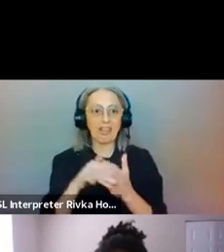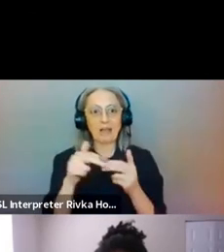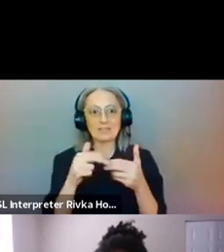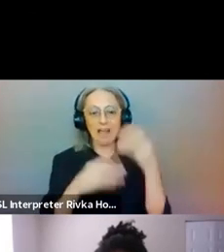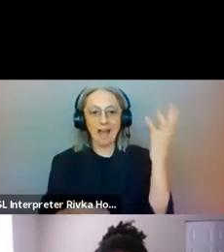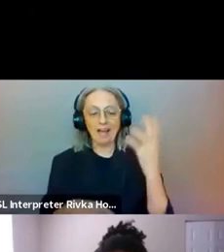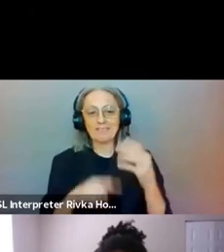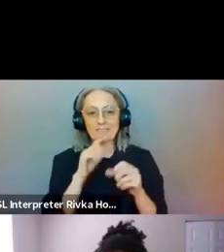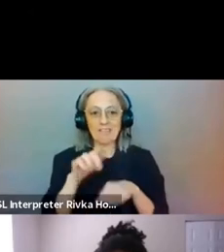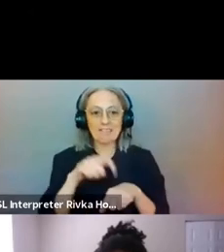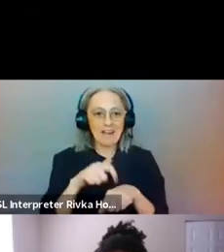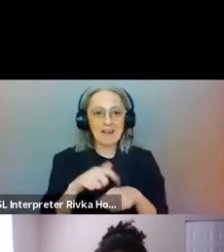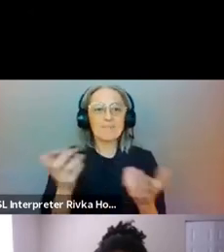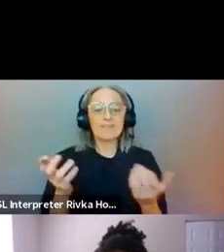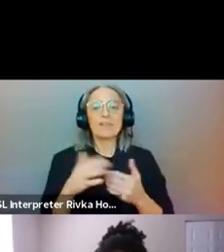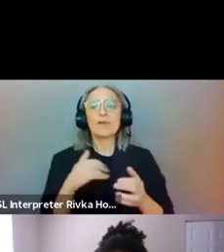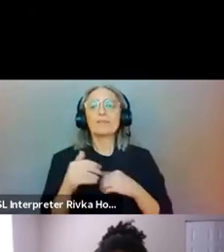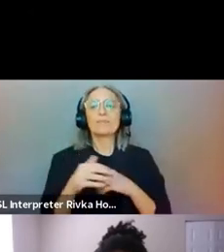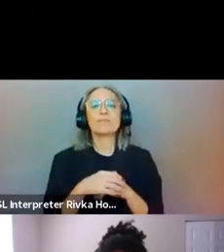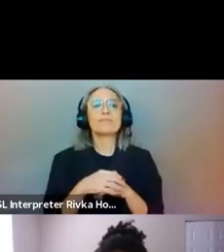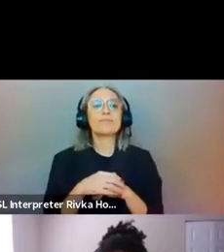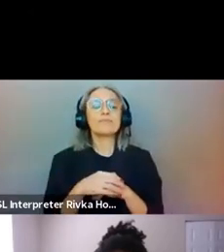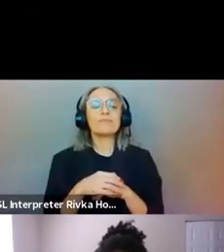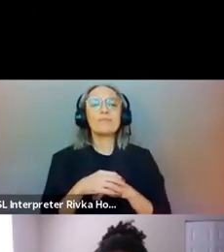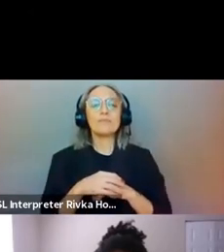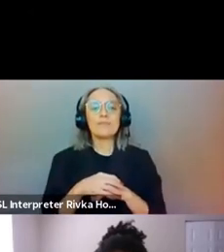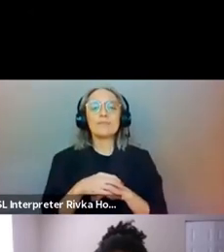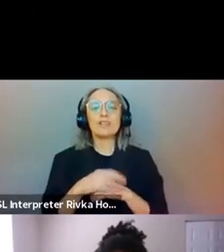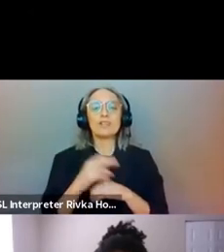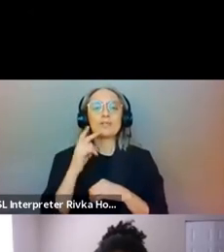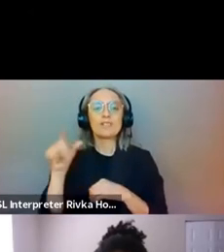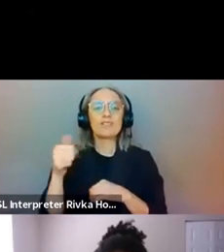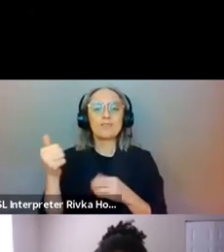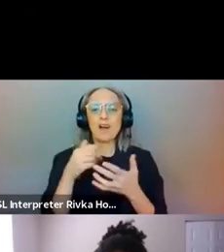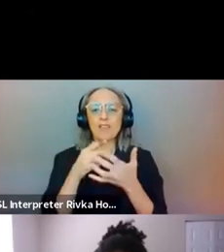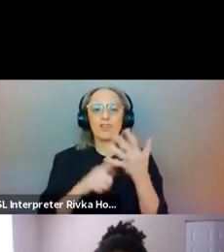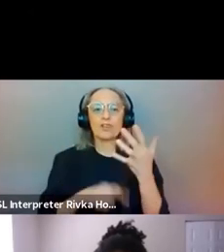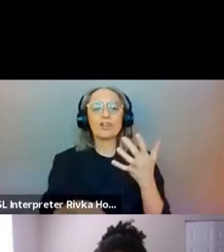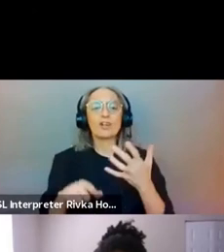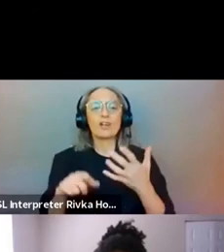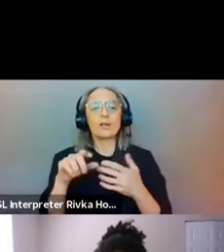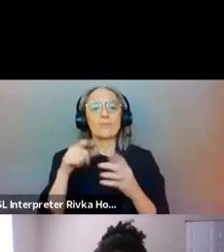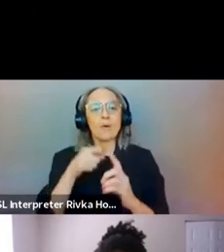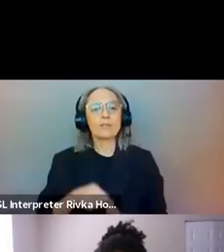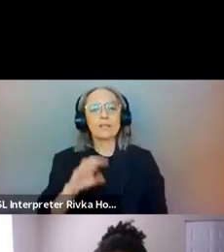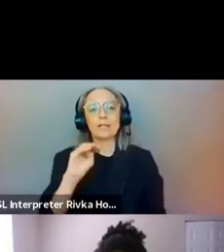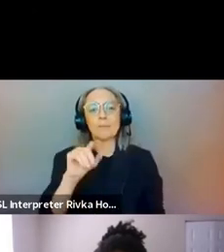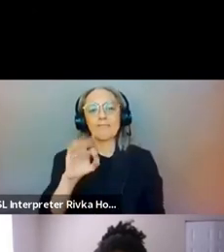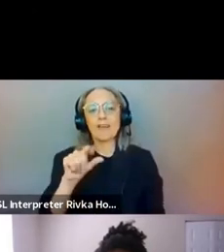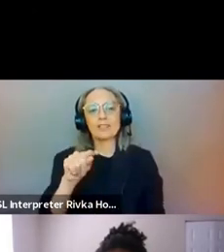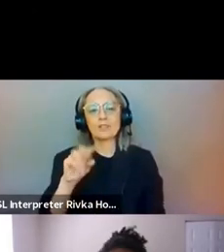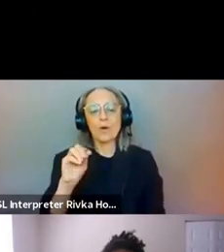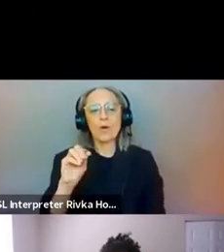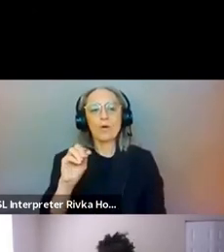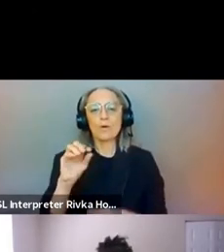see then some of the other points in the manifesto that Rachel Yim created. And that,